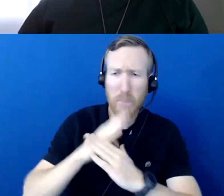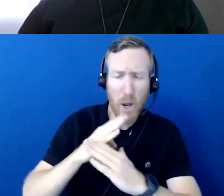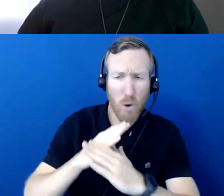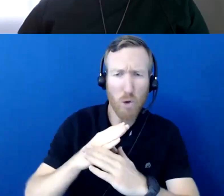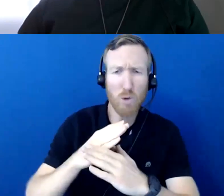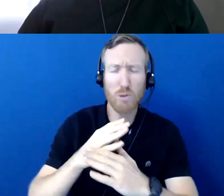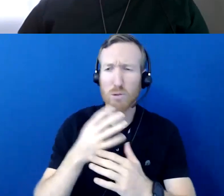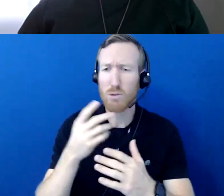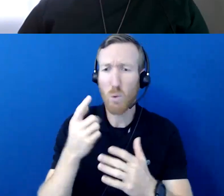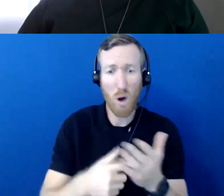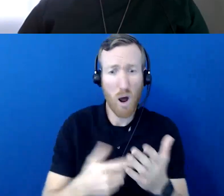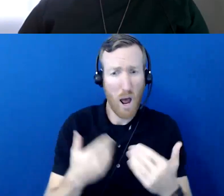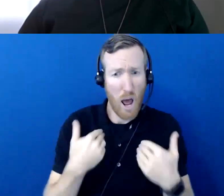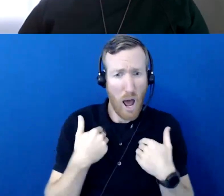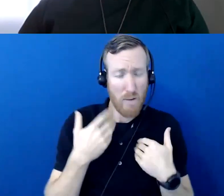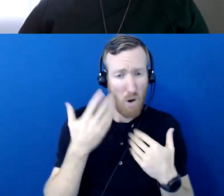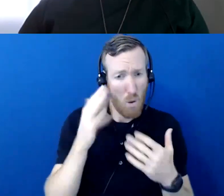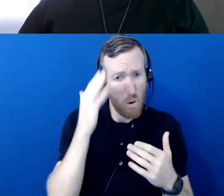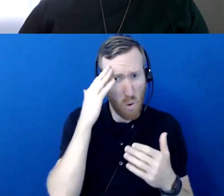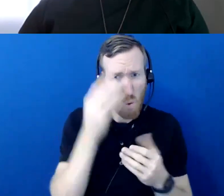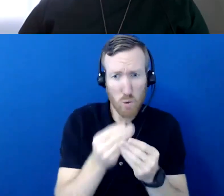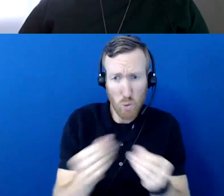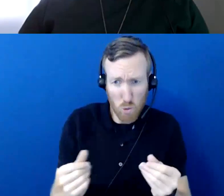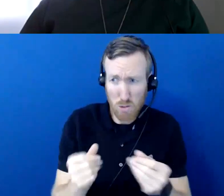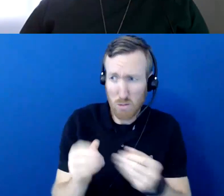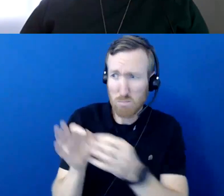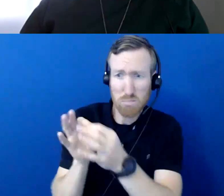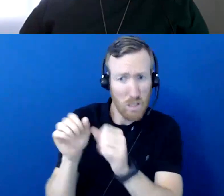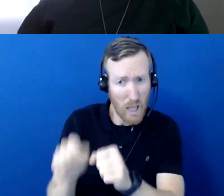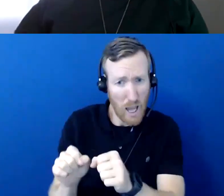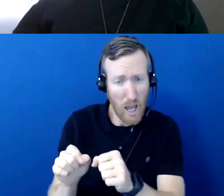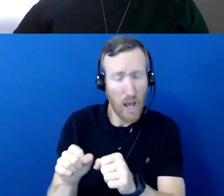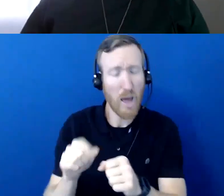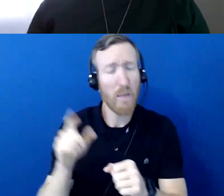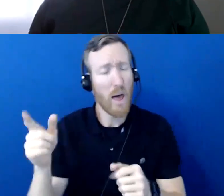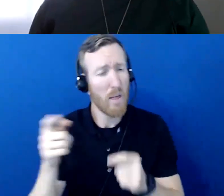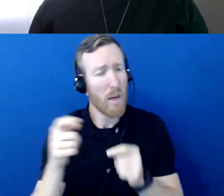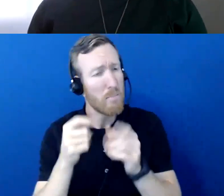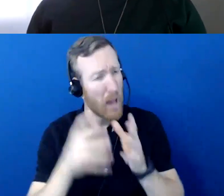what solution they're looking for, with the manager having that